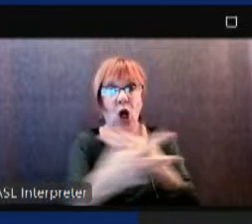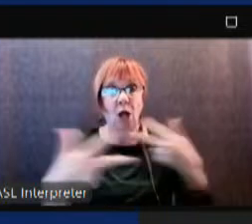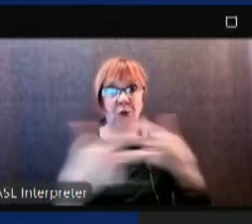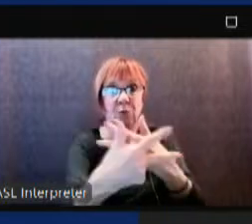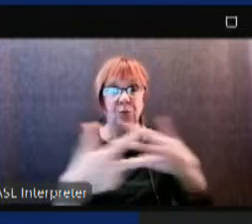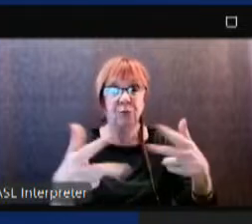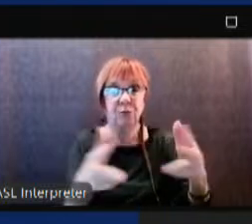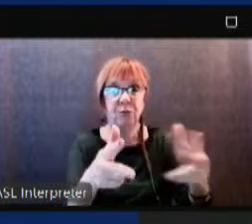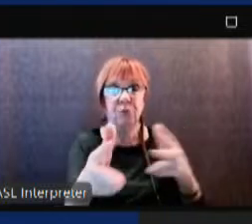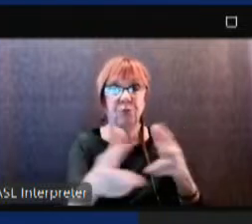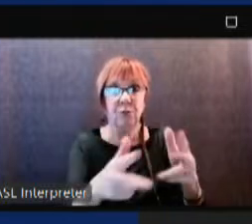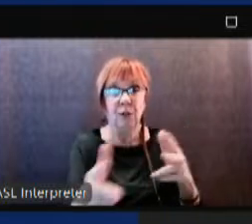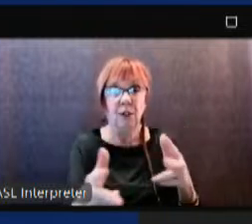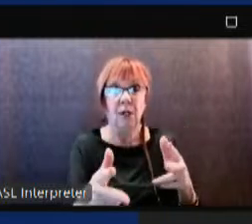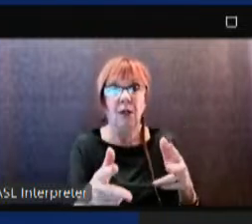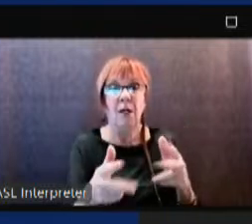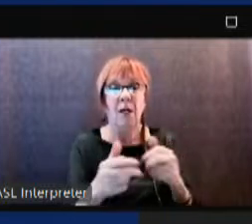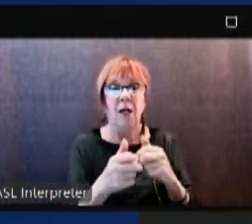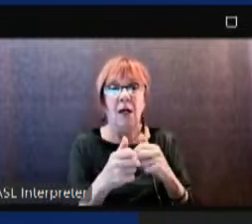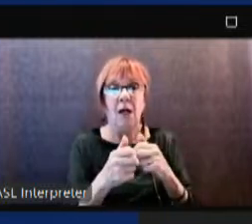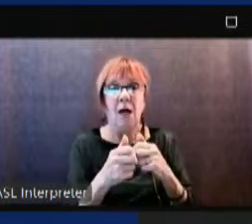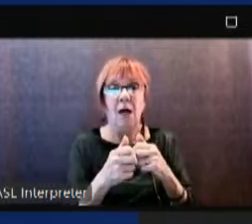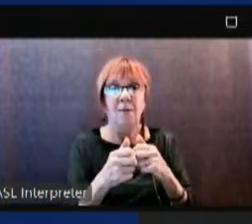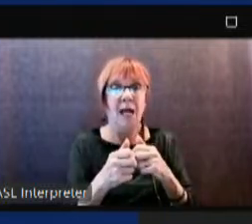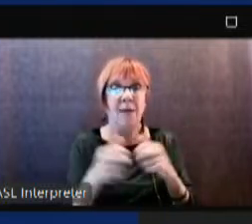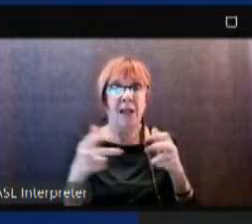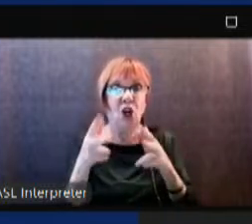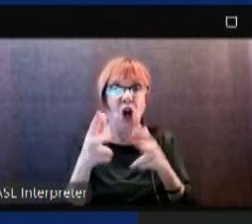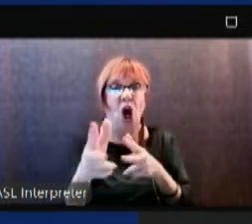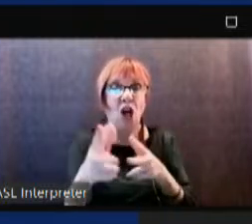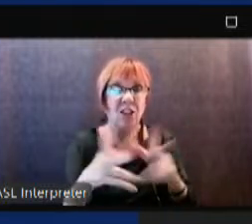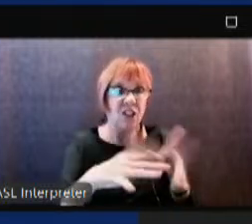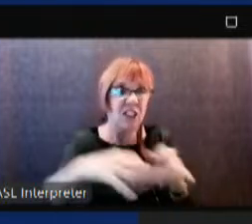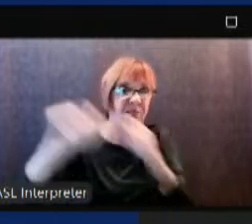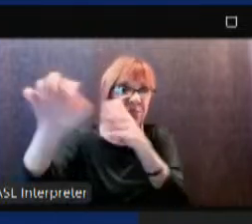request street sweeping or pressure washing of the streets?